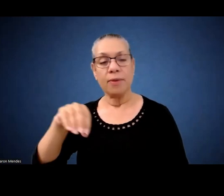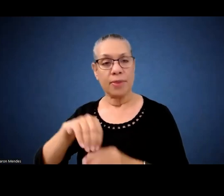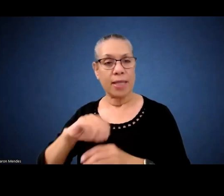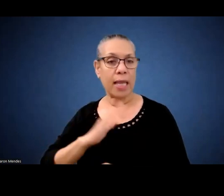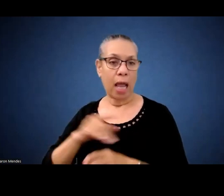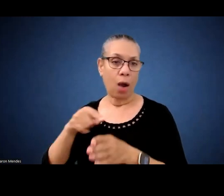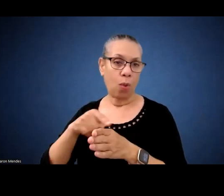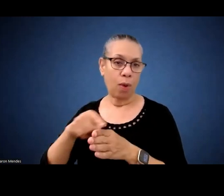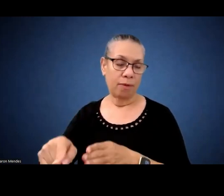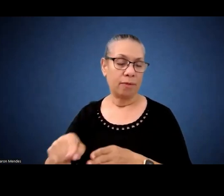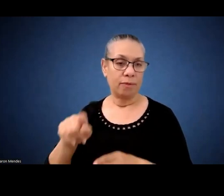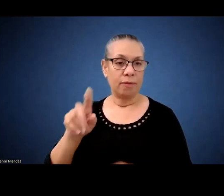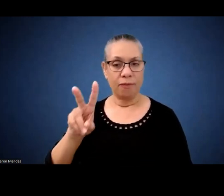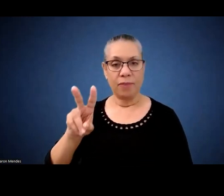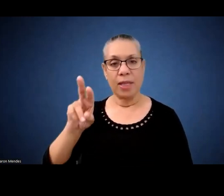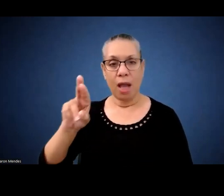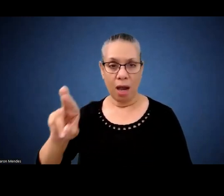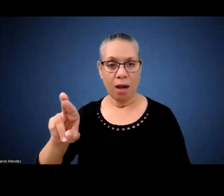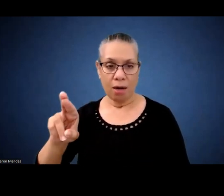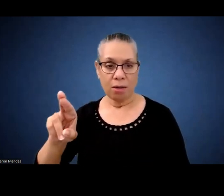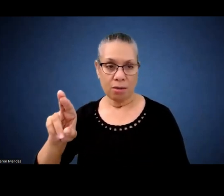of vocational rehabilitation.